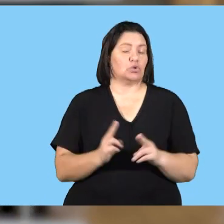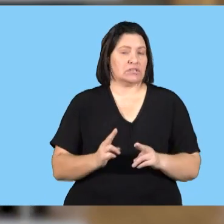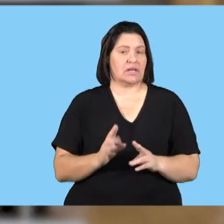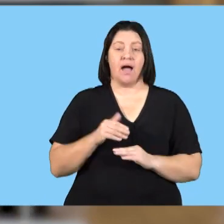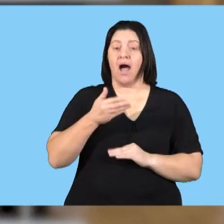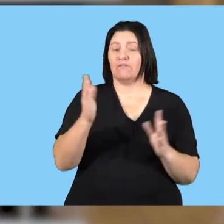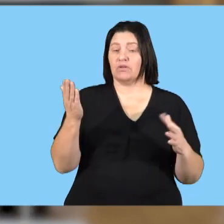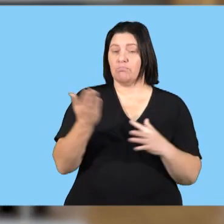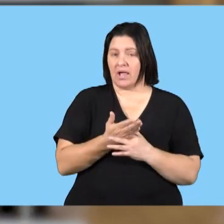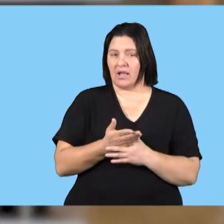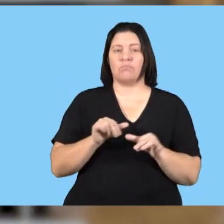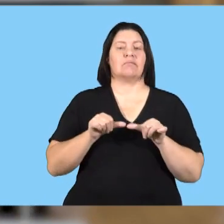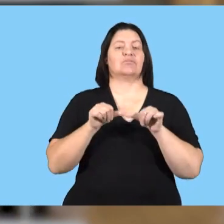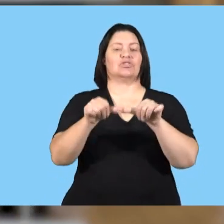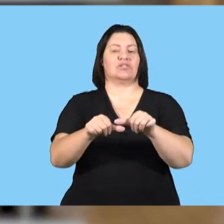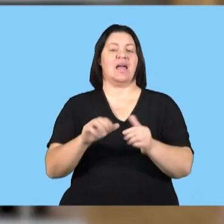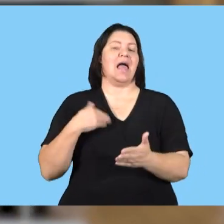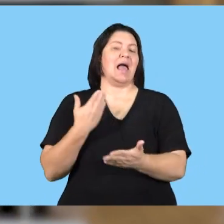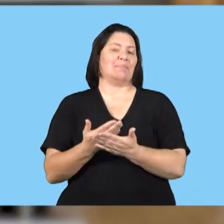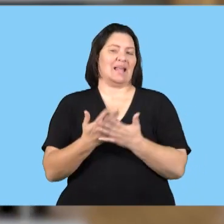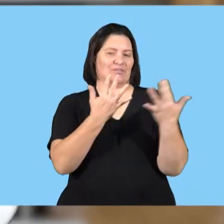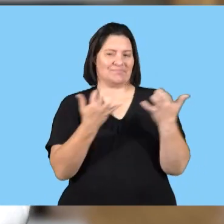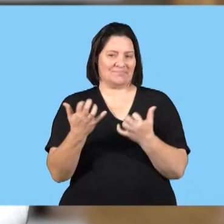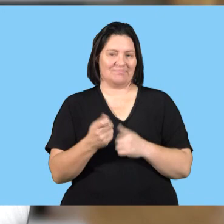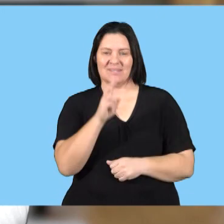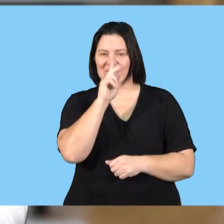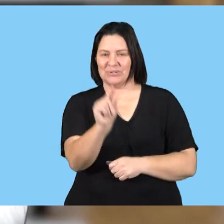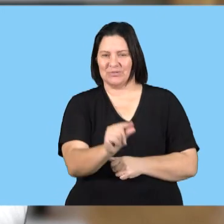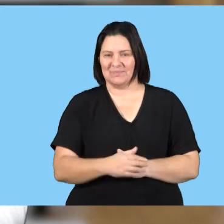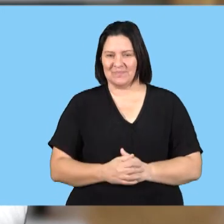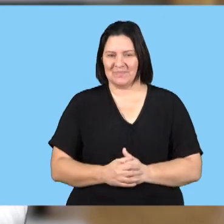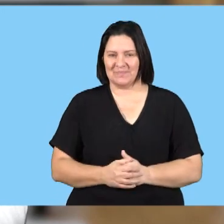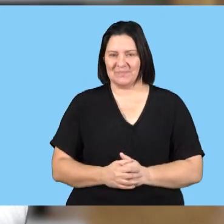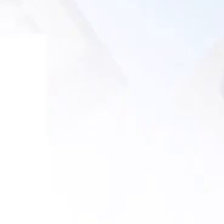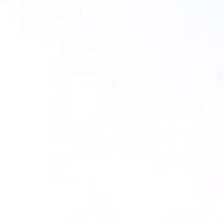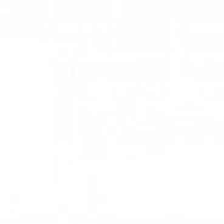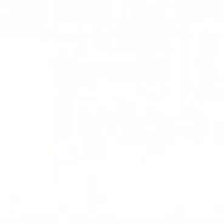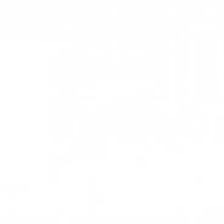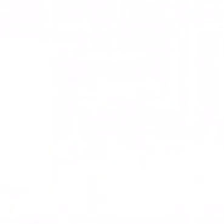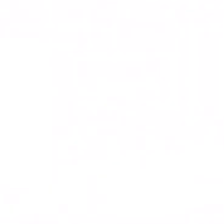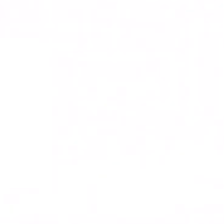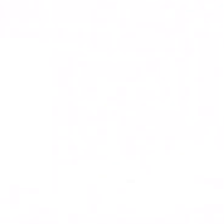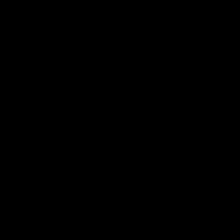short break. After the break, we'll continue with some application sums. I see you soon.